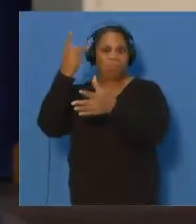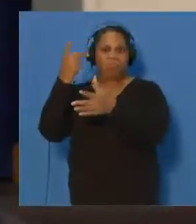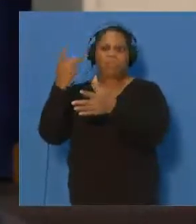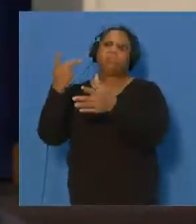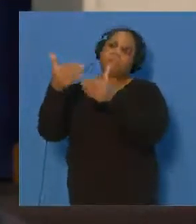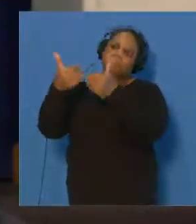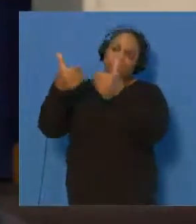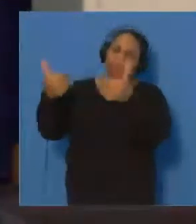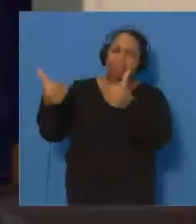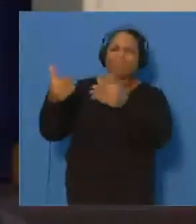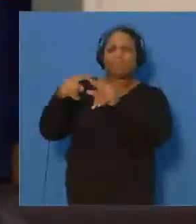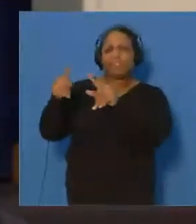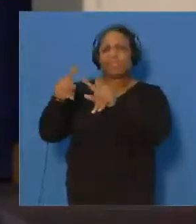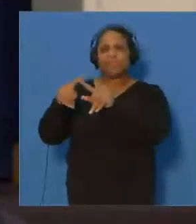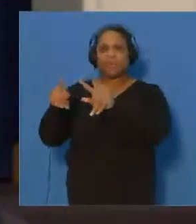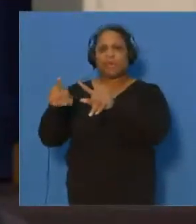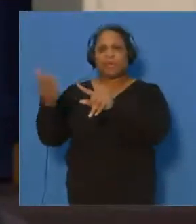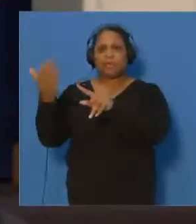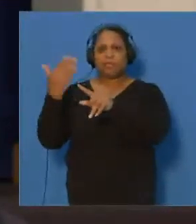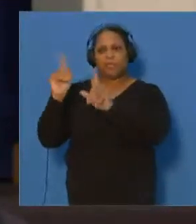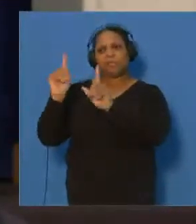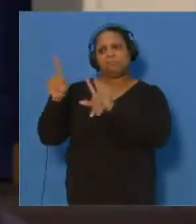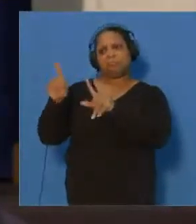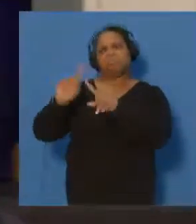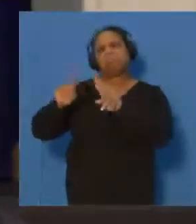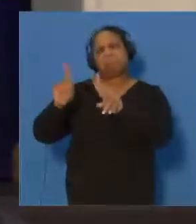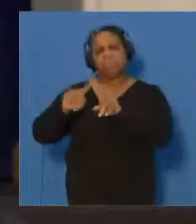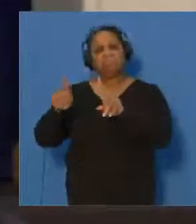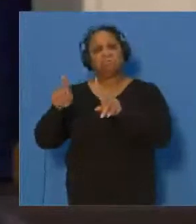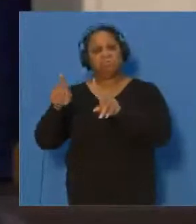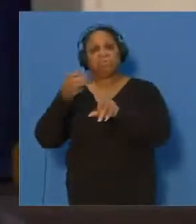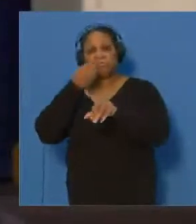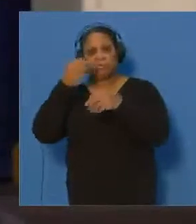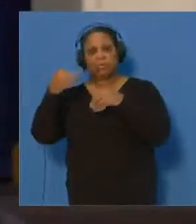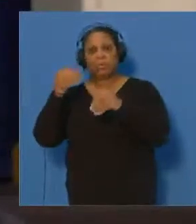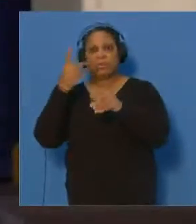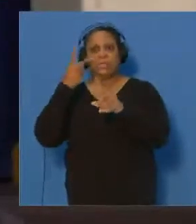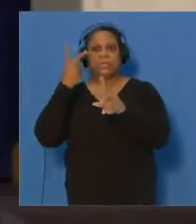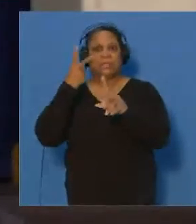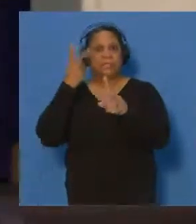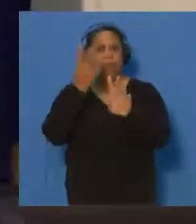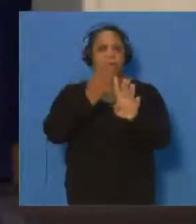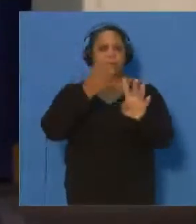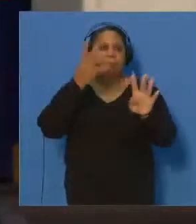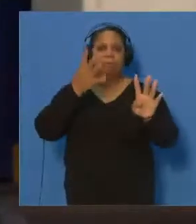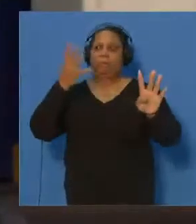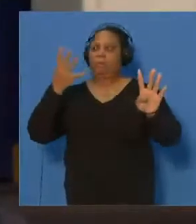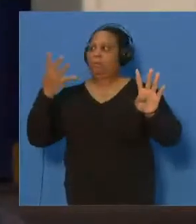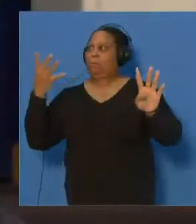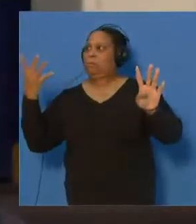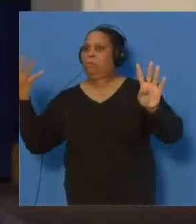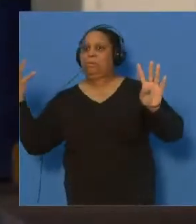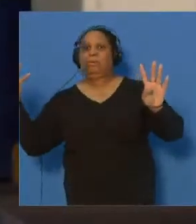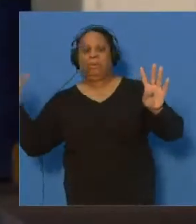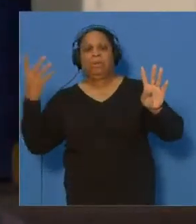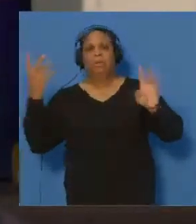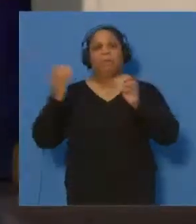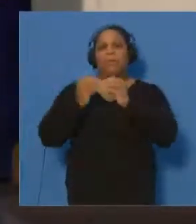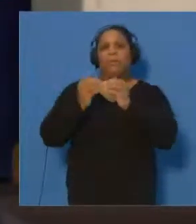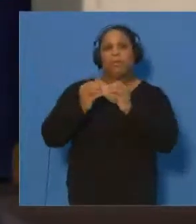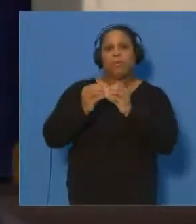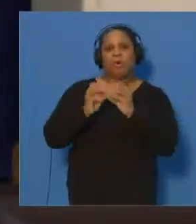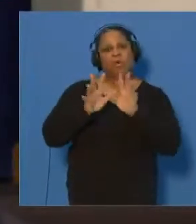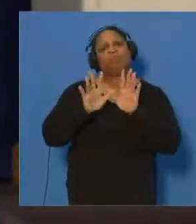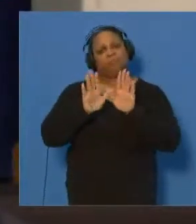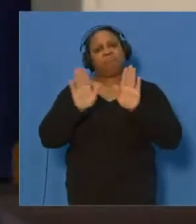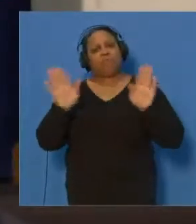little differently. Mornings I go to the different grocery stores and I see the lines. We believe in making this a little more prescriptive with opening it up to